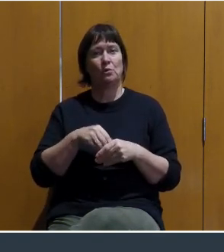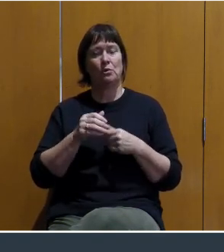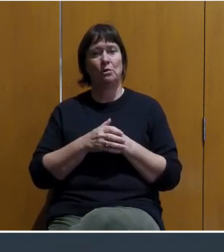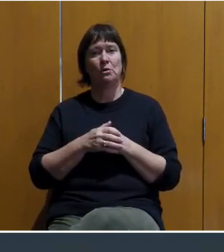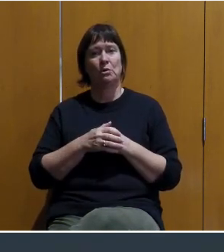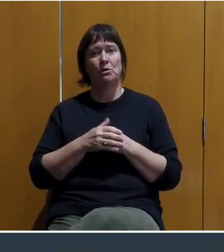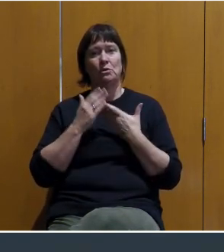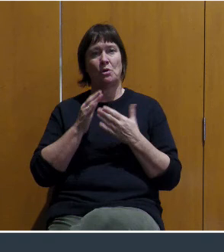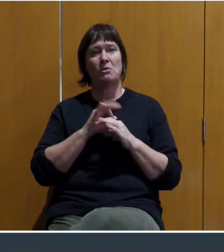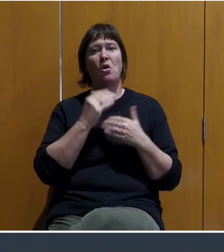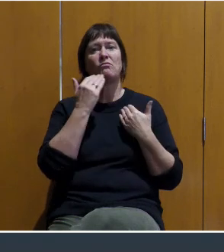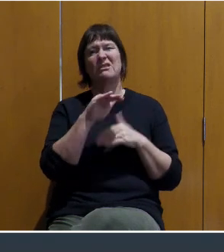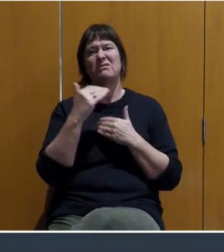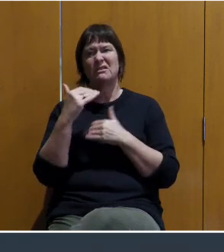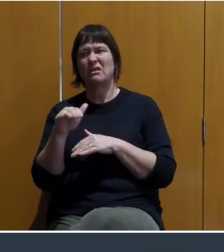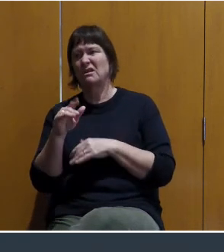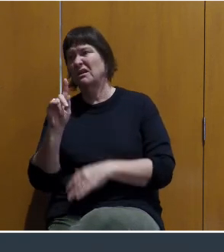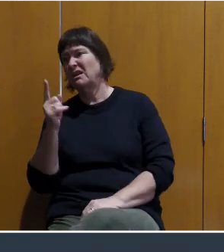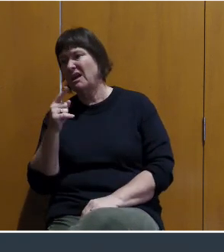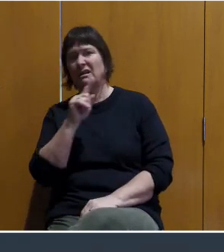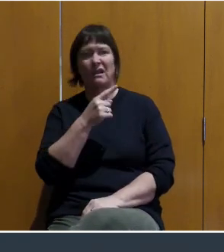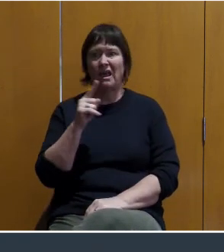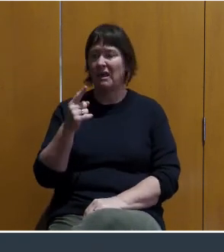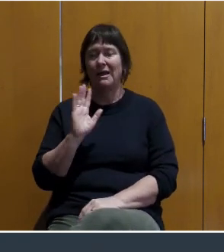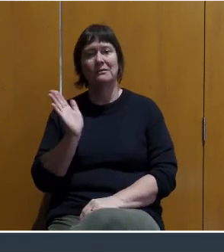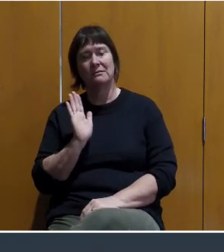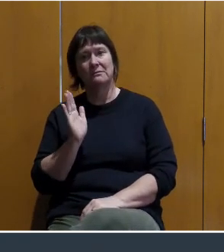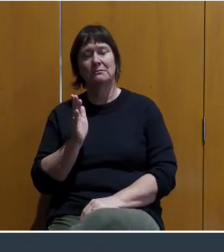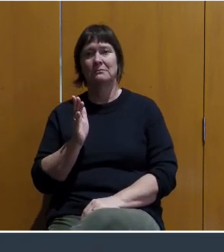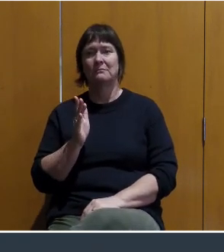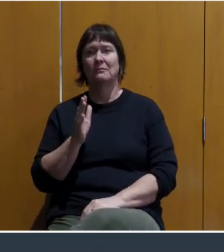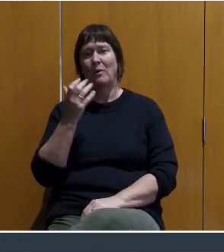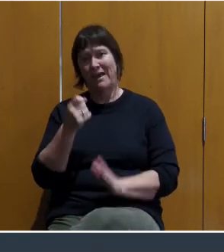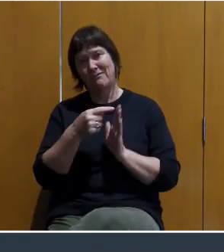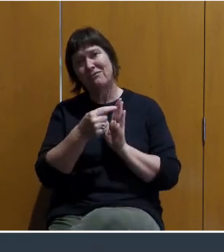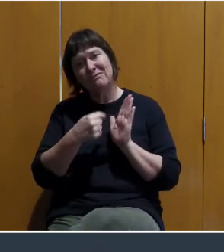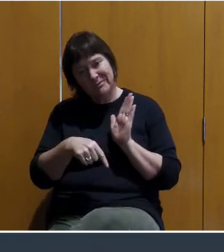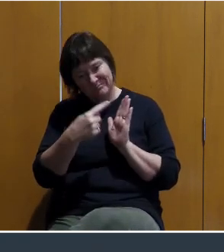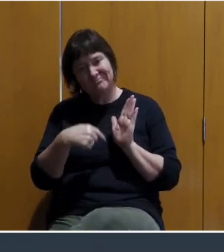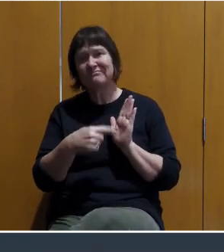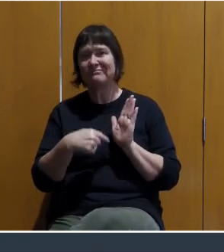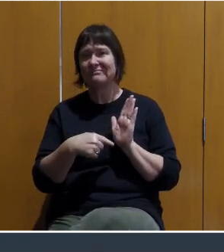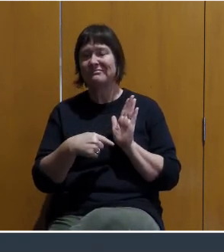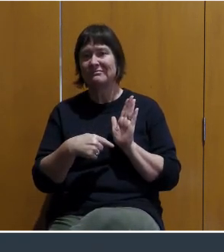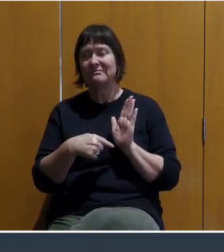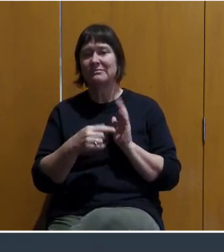just restricting dog handling and that we're actually enabling things to occur.